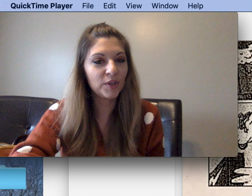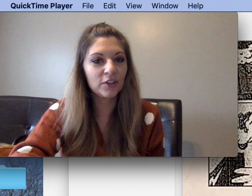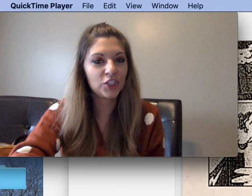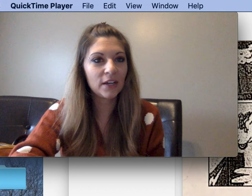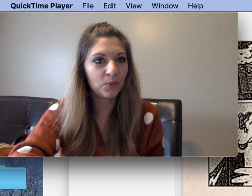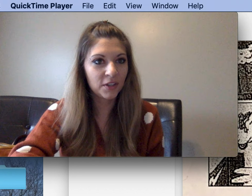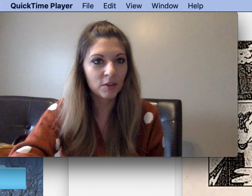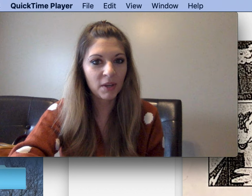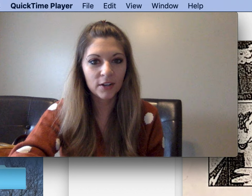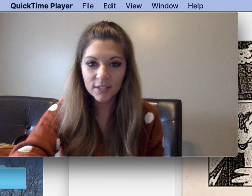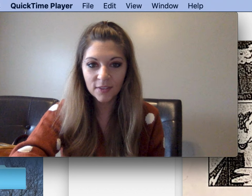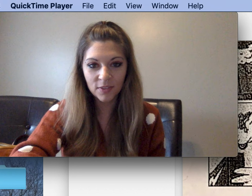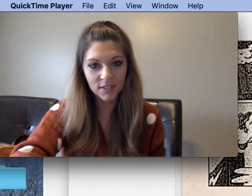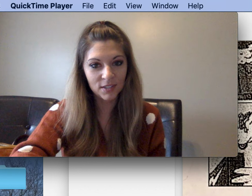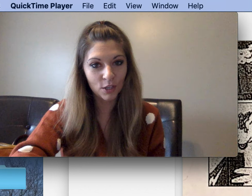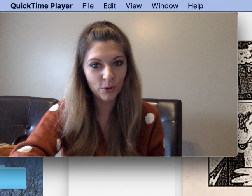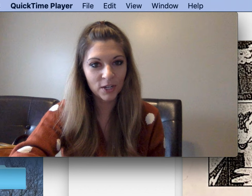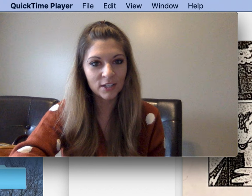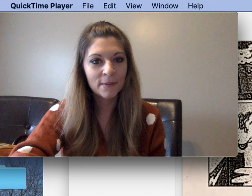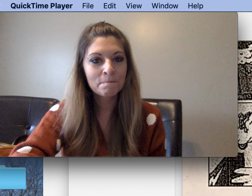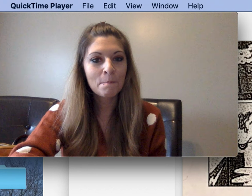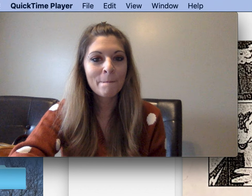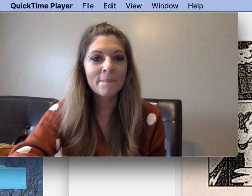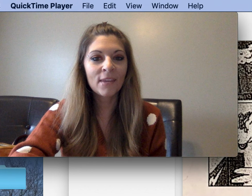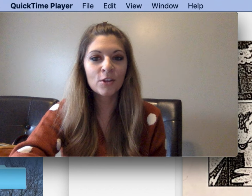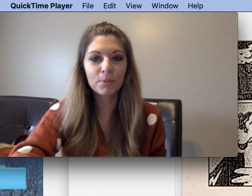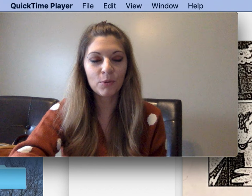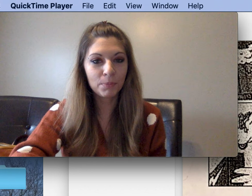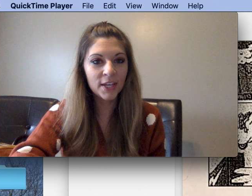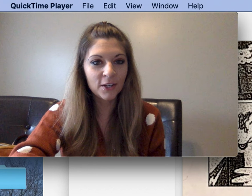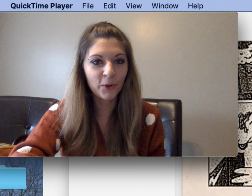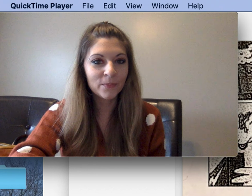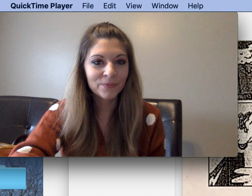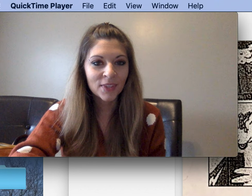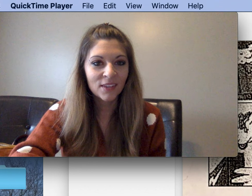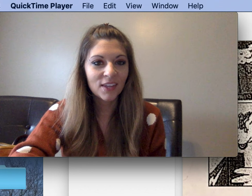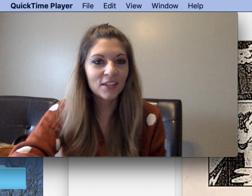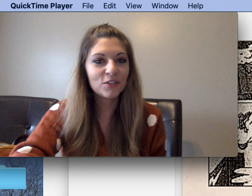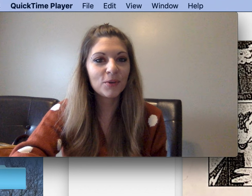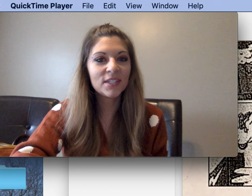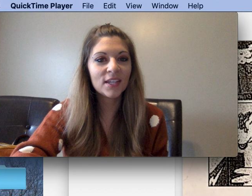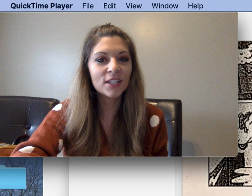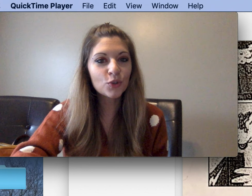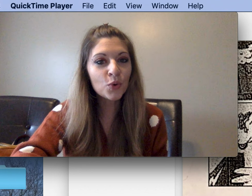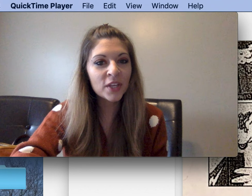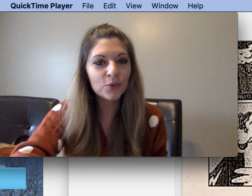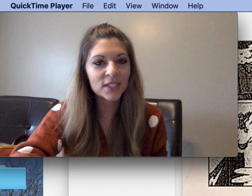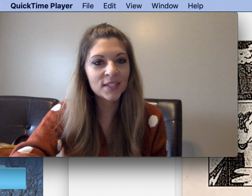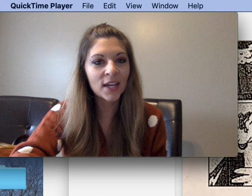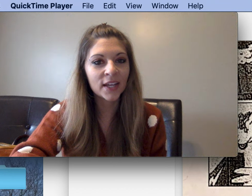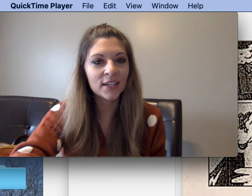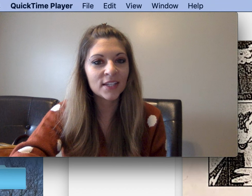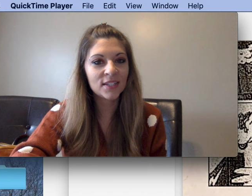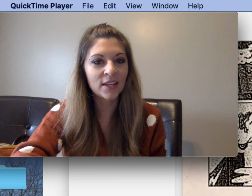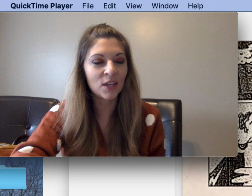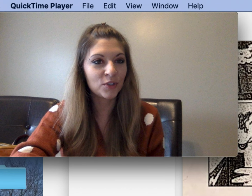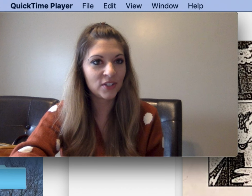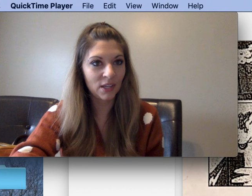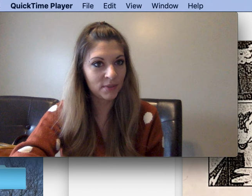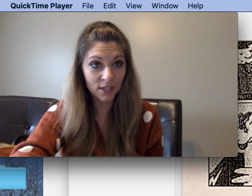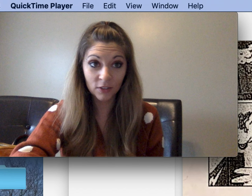a normal hearing child with hearing parents, and then this is the coda. And they're playing with Play-Doh. And so he says, it's cool that you can sign. Is